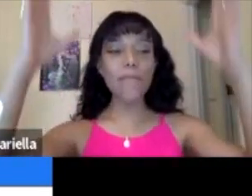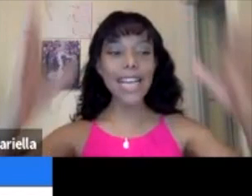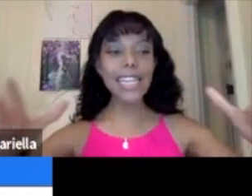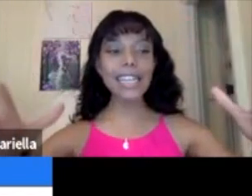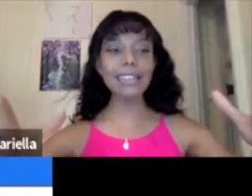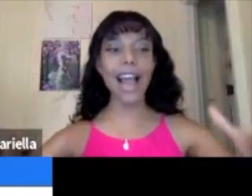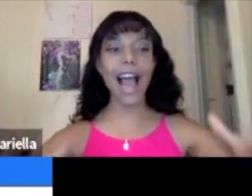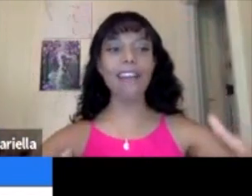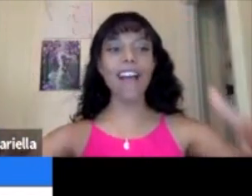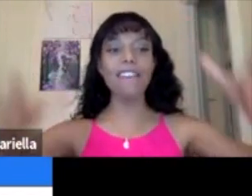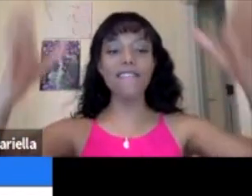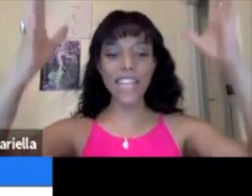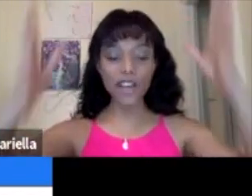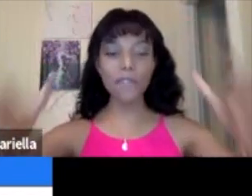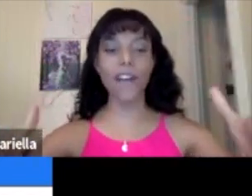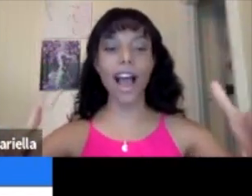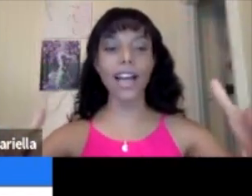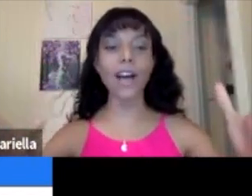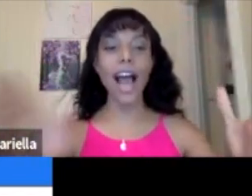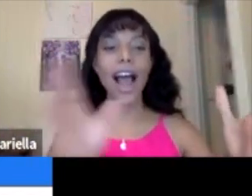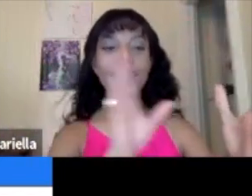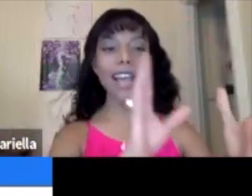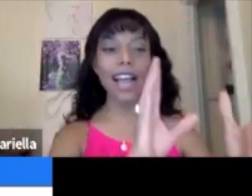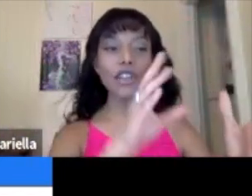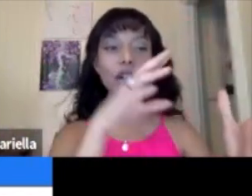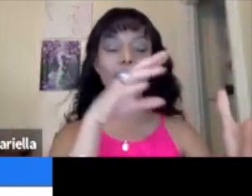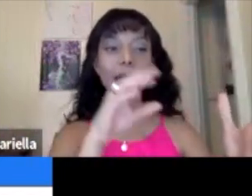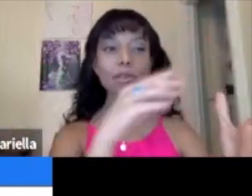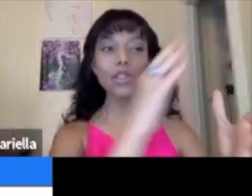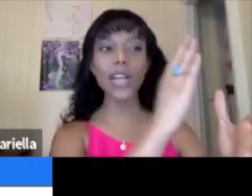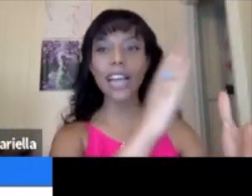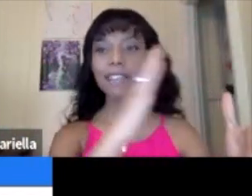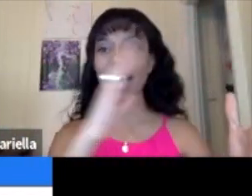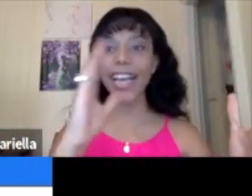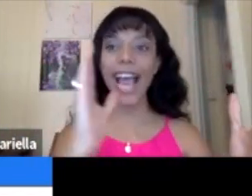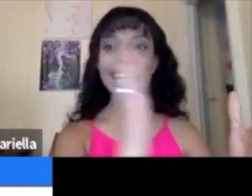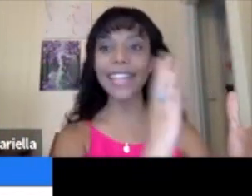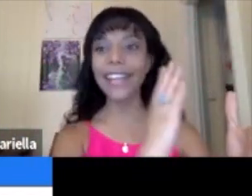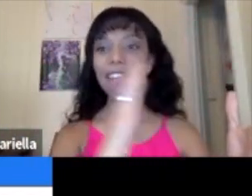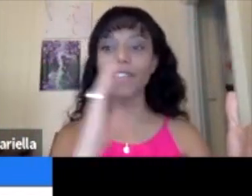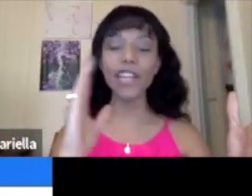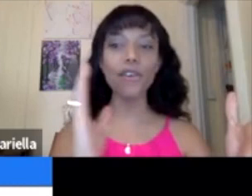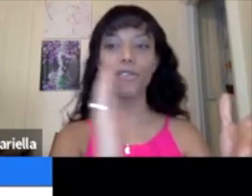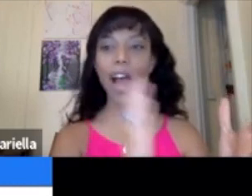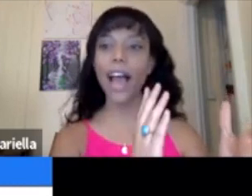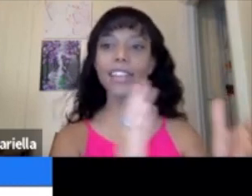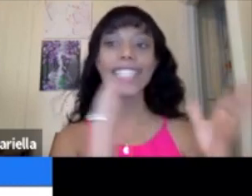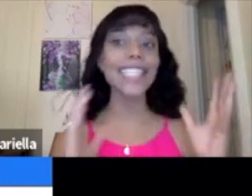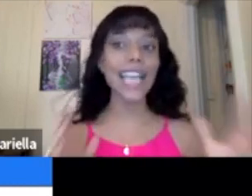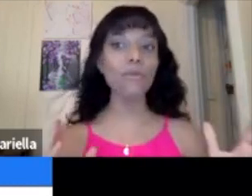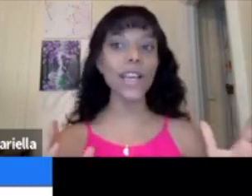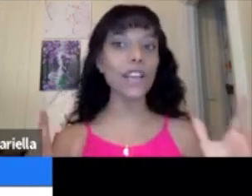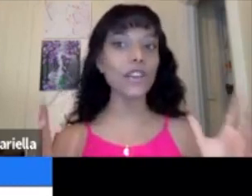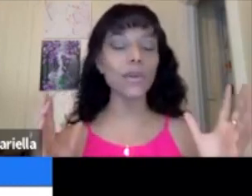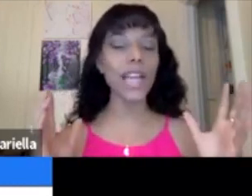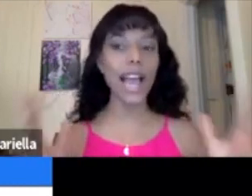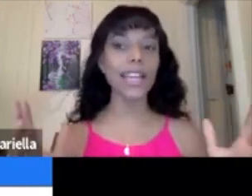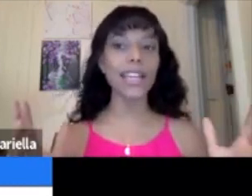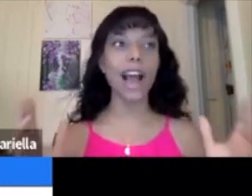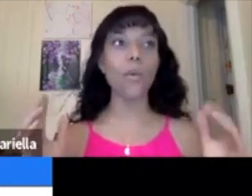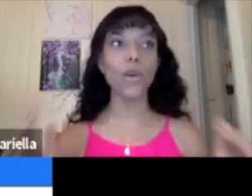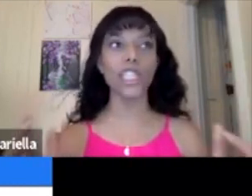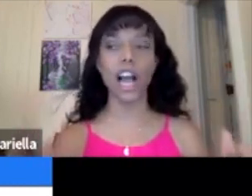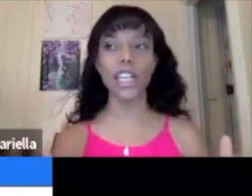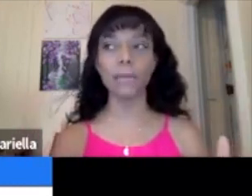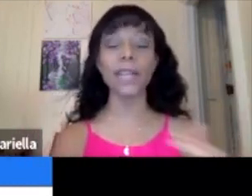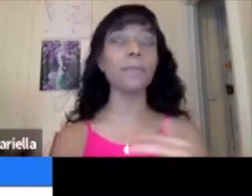you basically have a video file, and then you're able to kind of like edit that video file the same way that you would edit